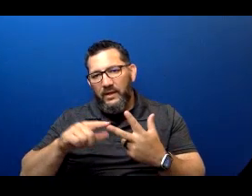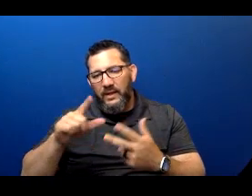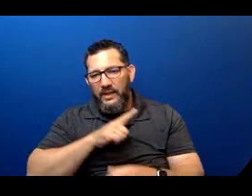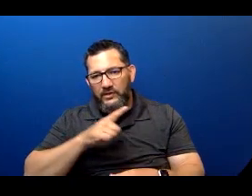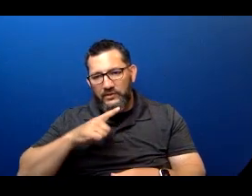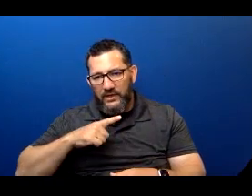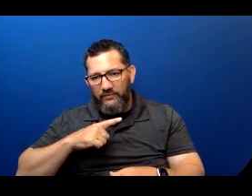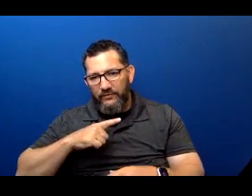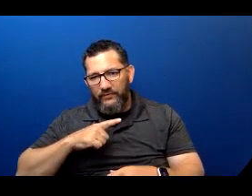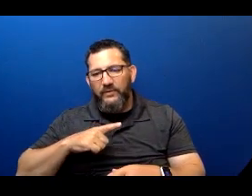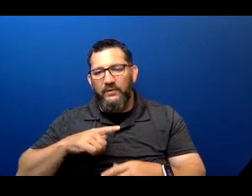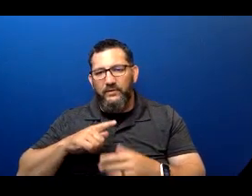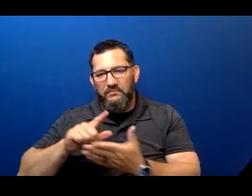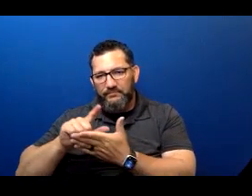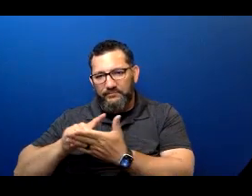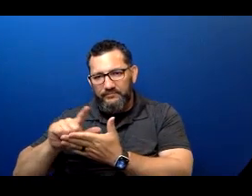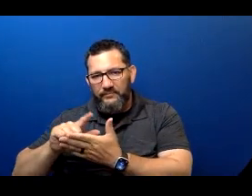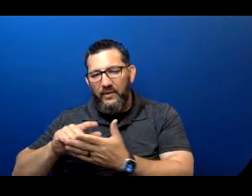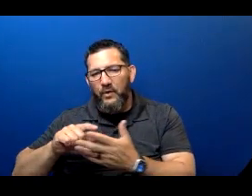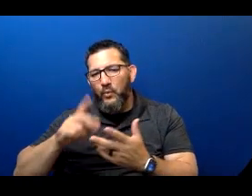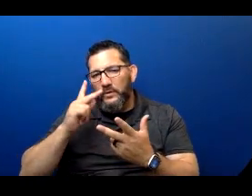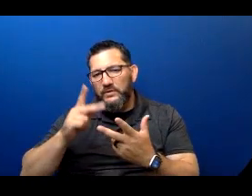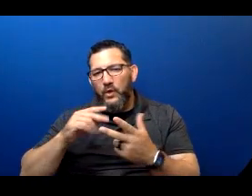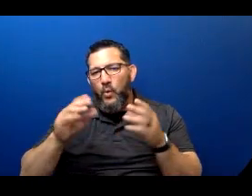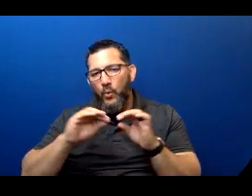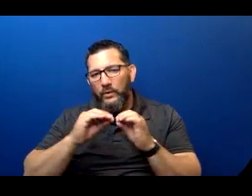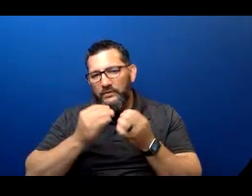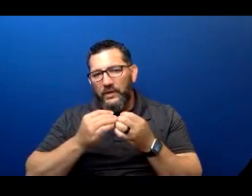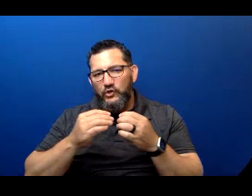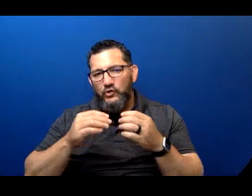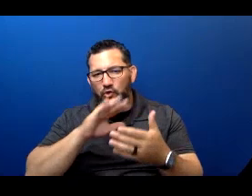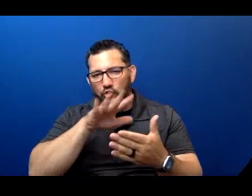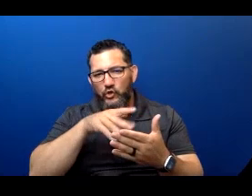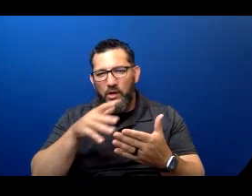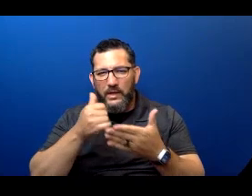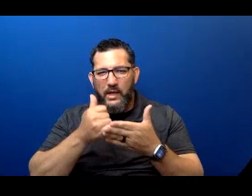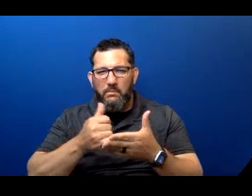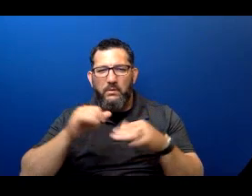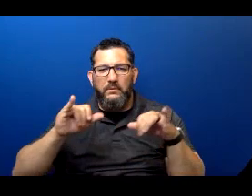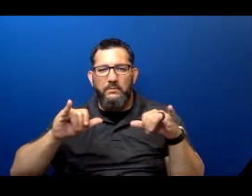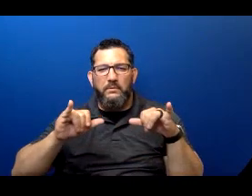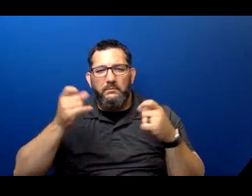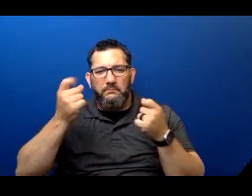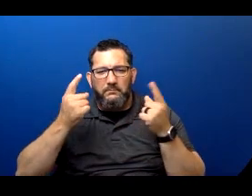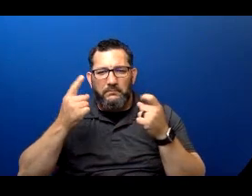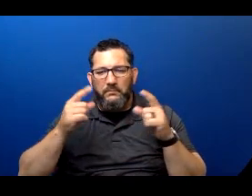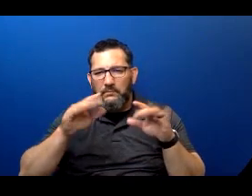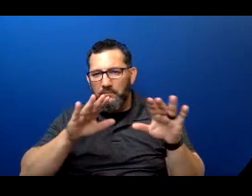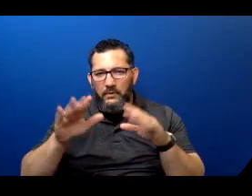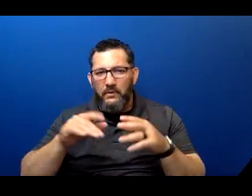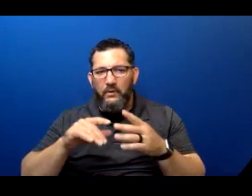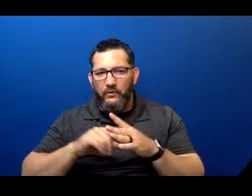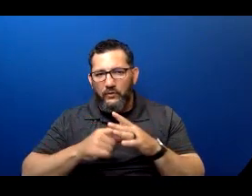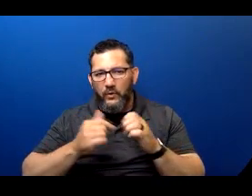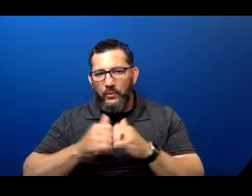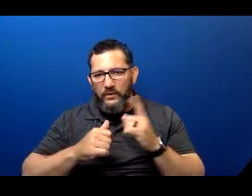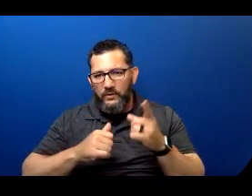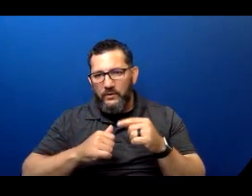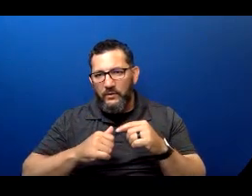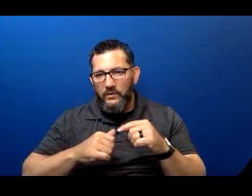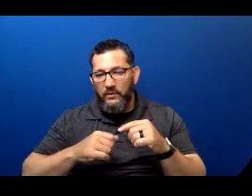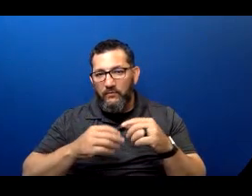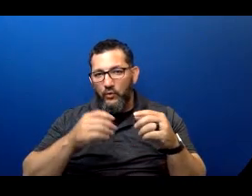they present in this organizational chart just a way to make sense of it all. And so let's start with this,